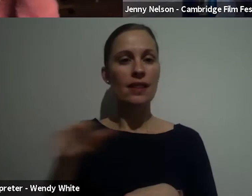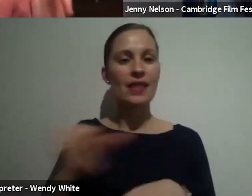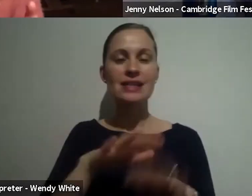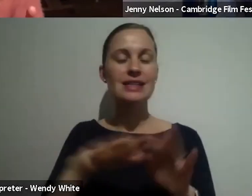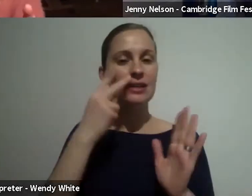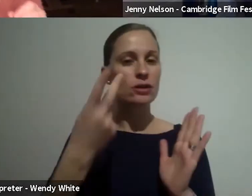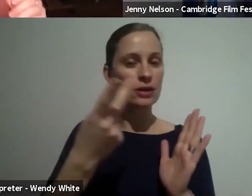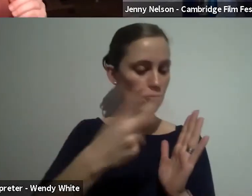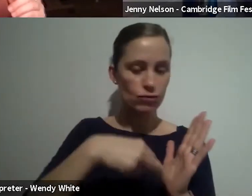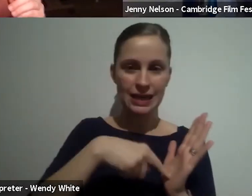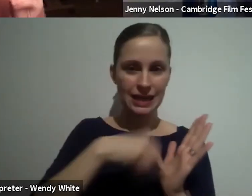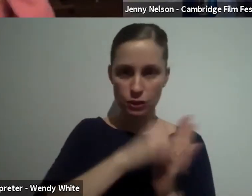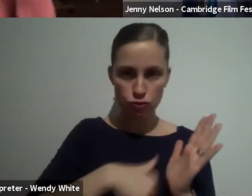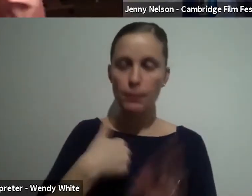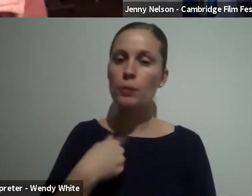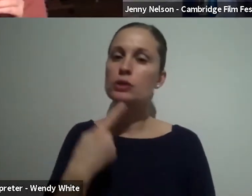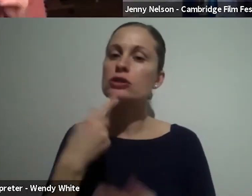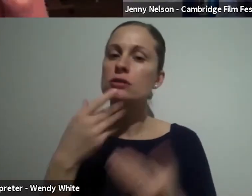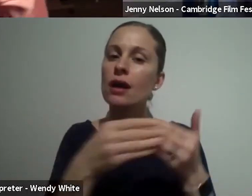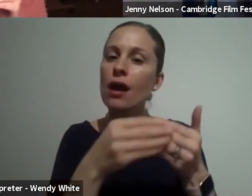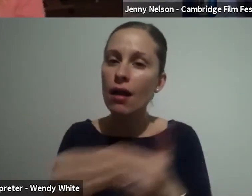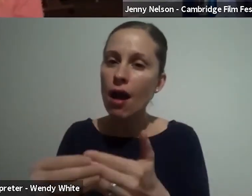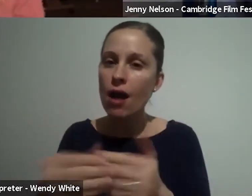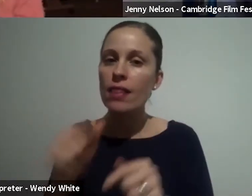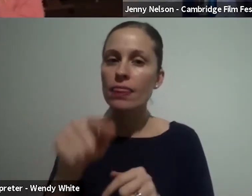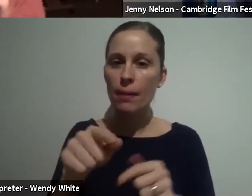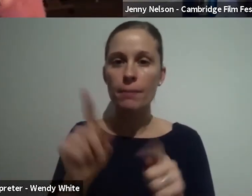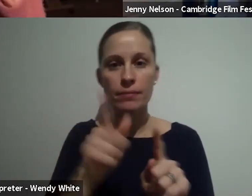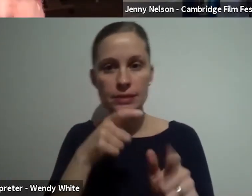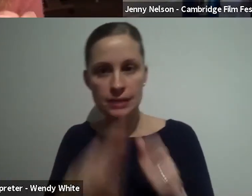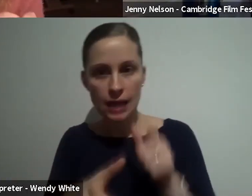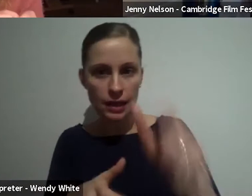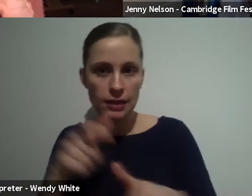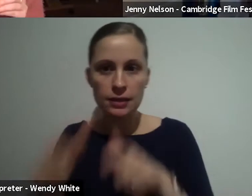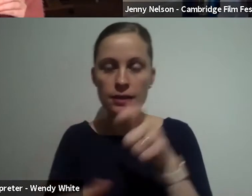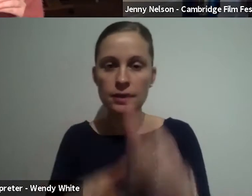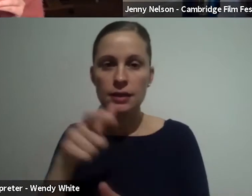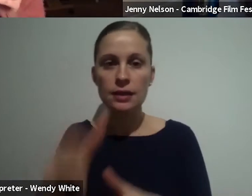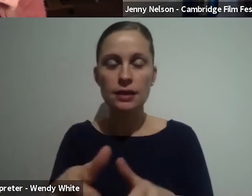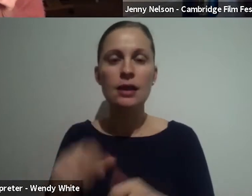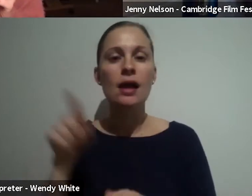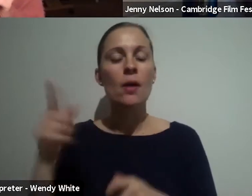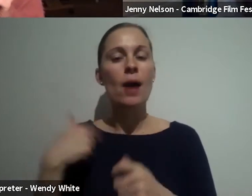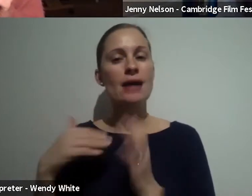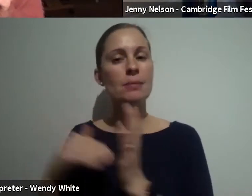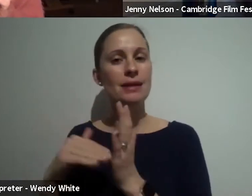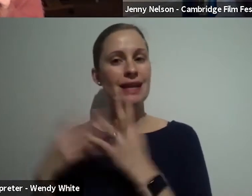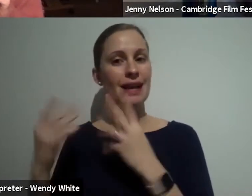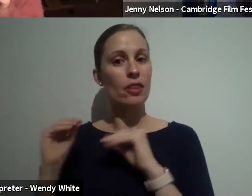We were improvising, but we were guiding them very, very much. You know, with Ruben Martinez, the coach,